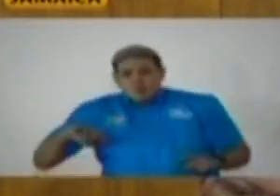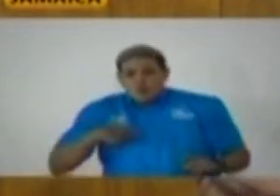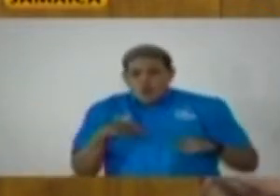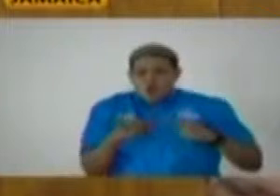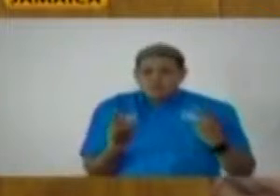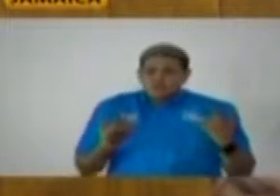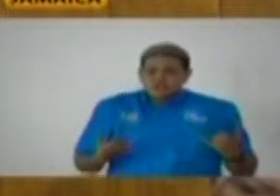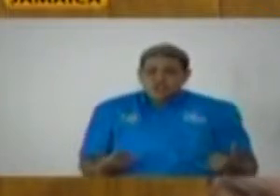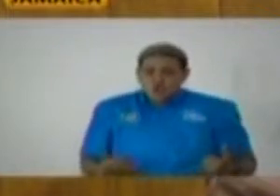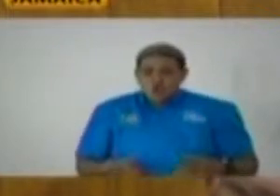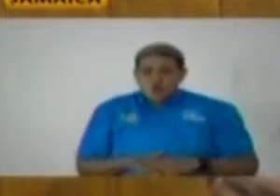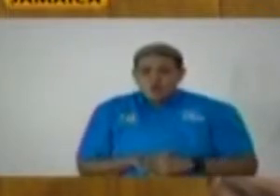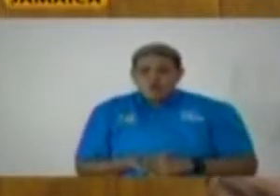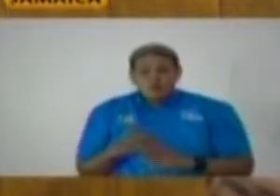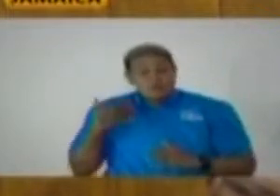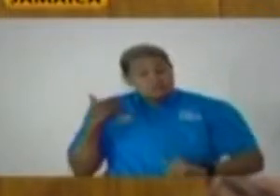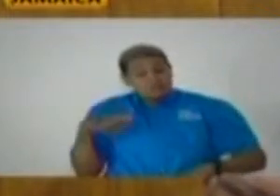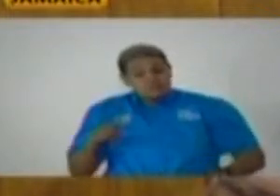committed.